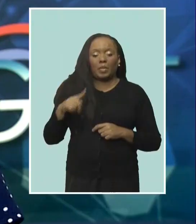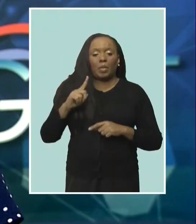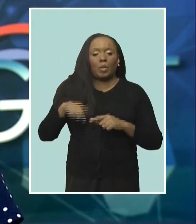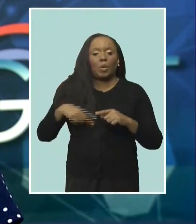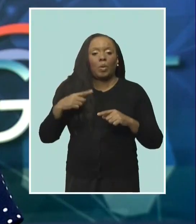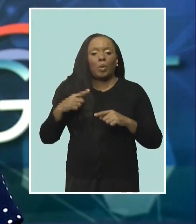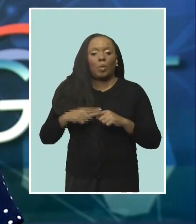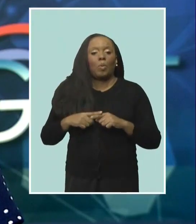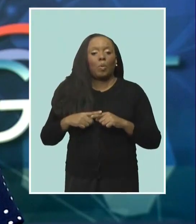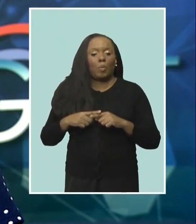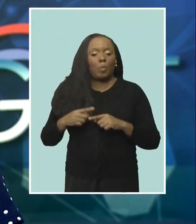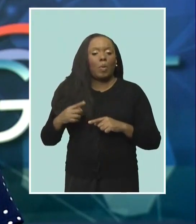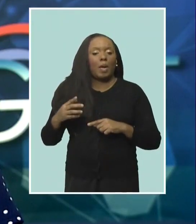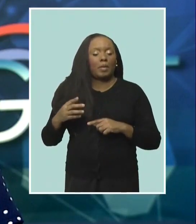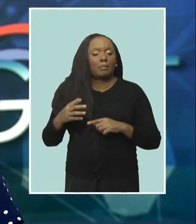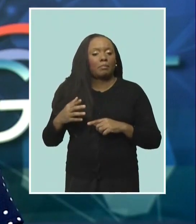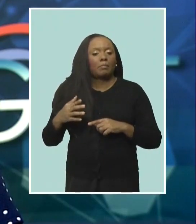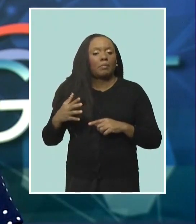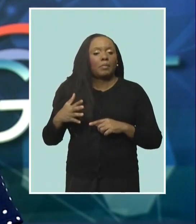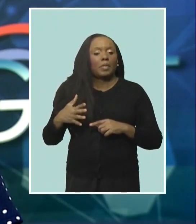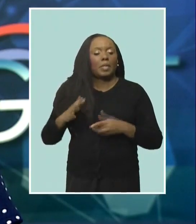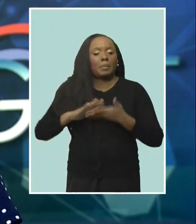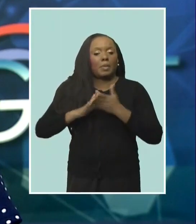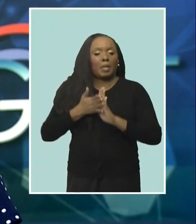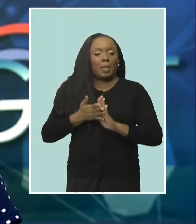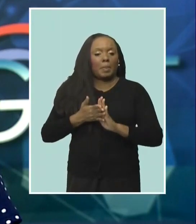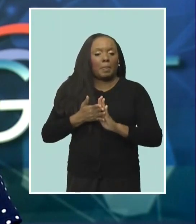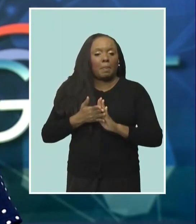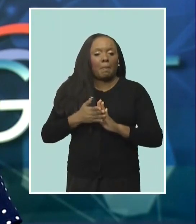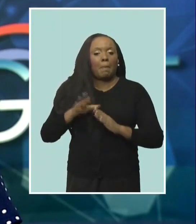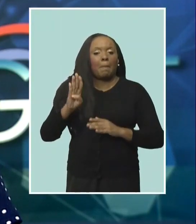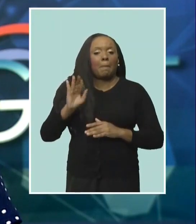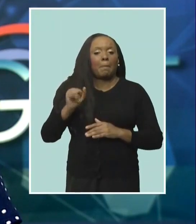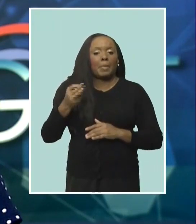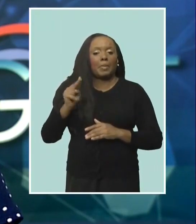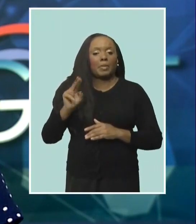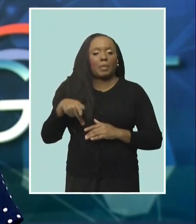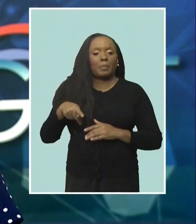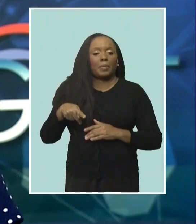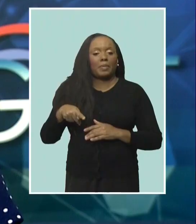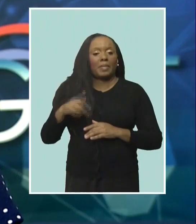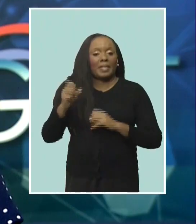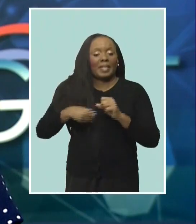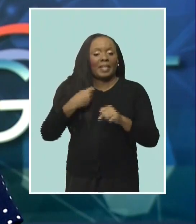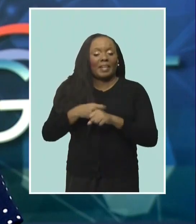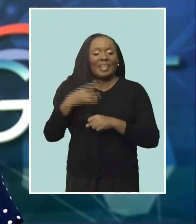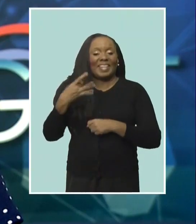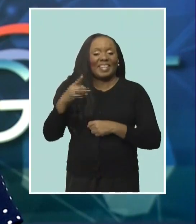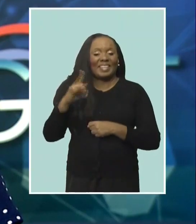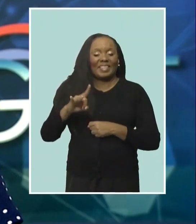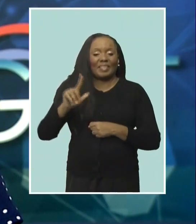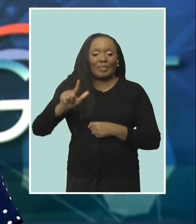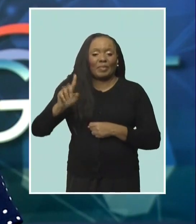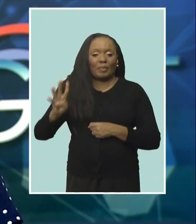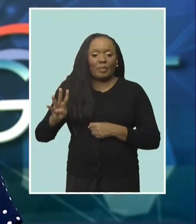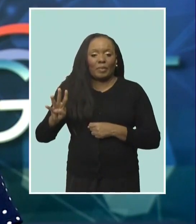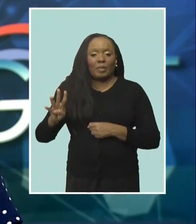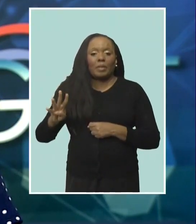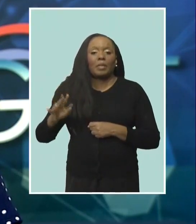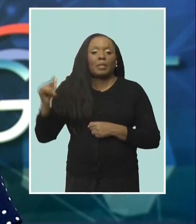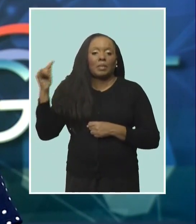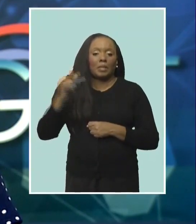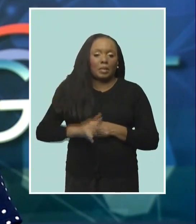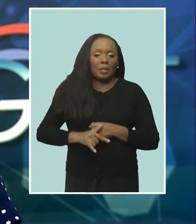In 1824, he was consecrated Bishop of Barbados and the Leewards, and later arrived in the island on January